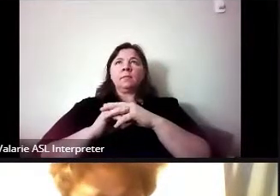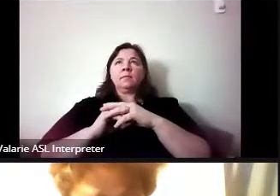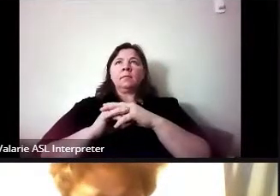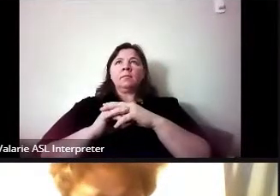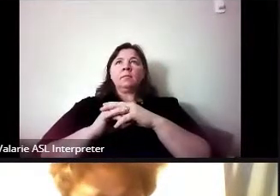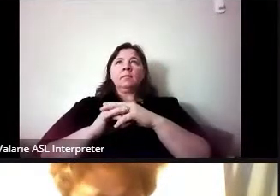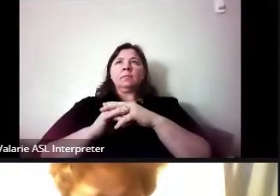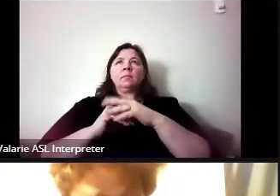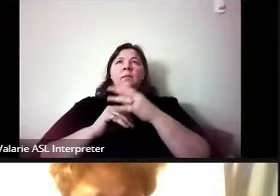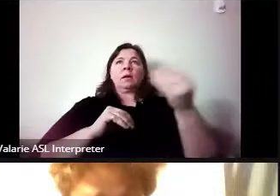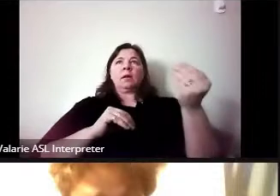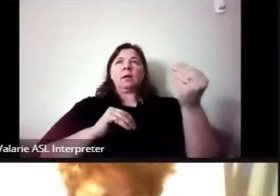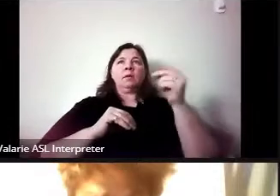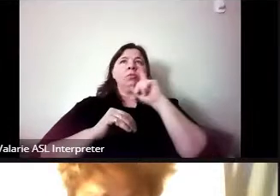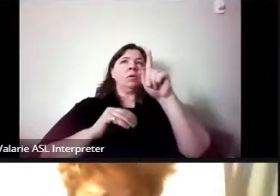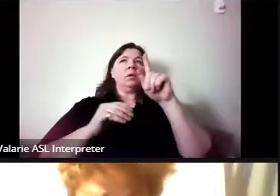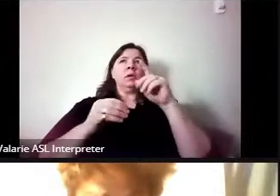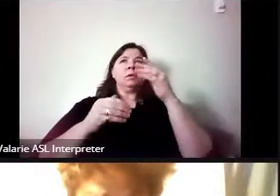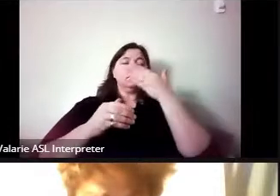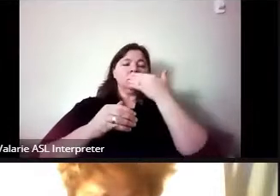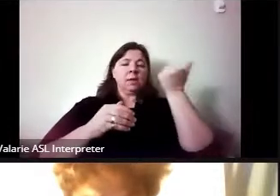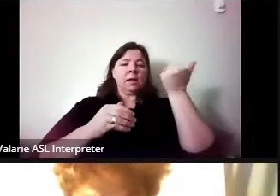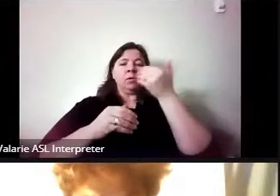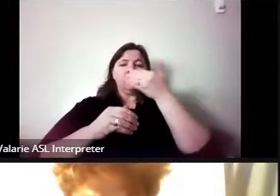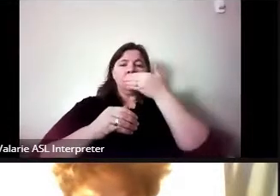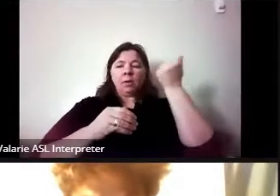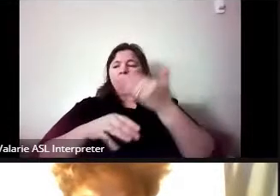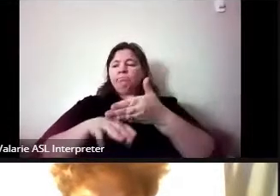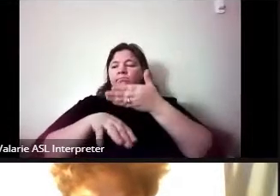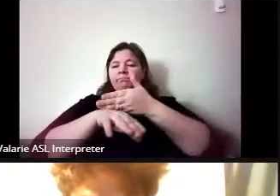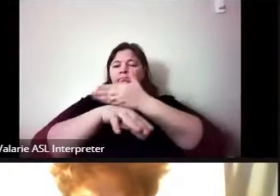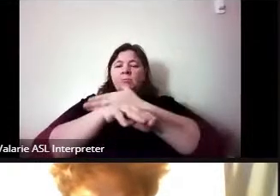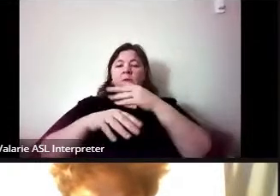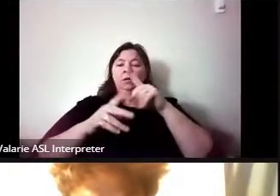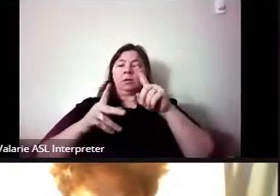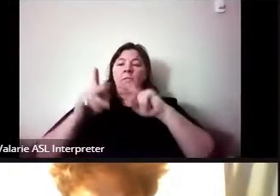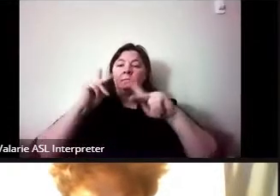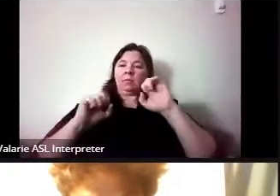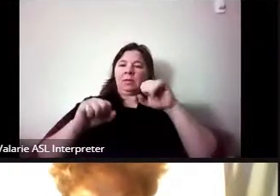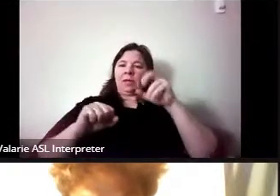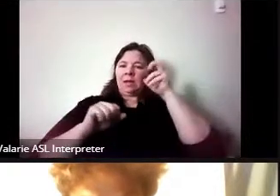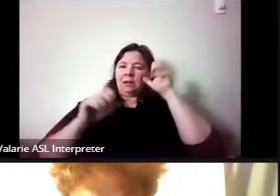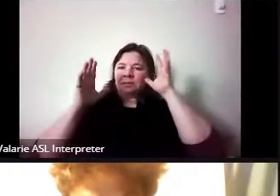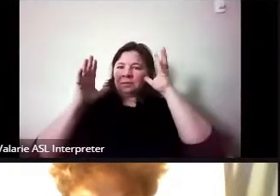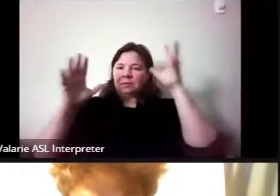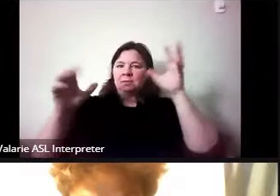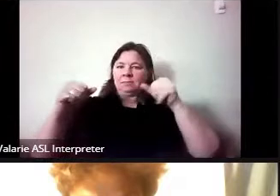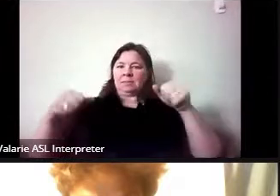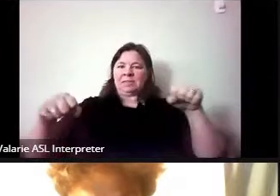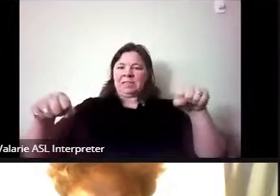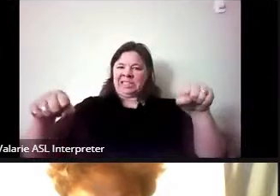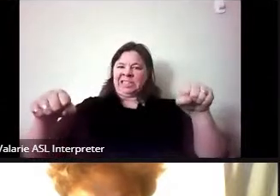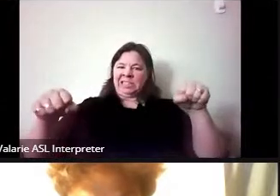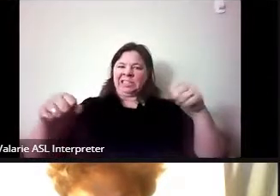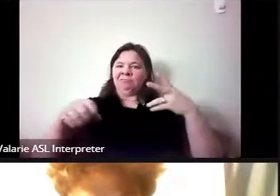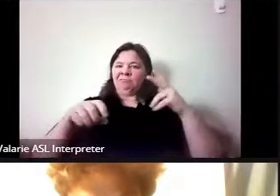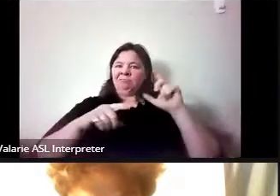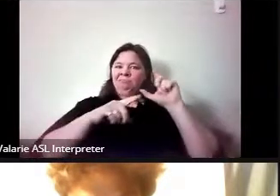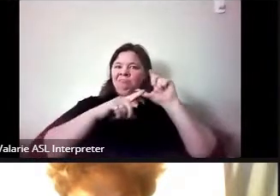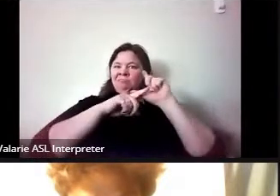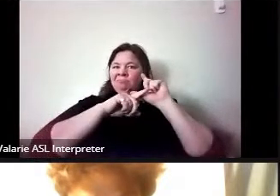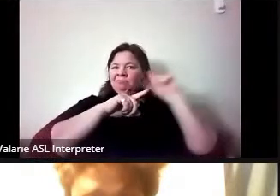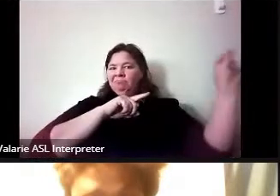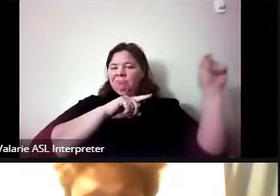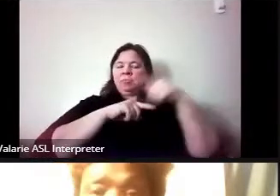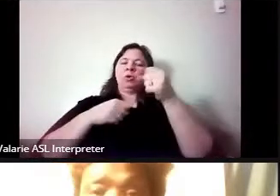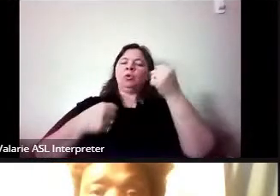And it's just getting better and better. The engines are getting louder. You can hear the revs like if you drive a